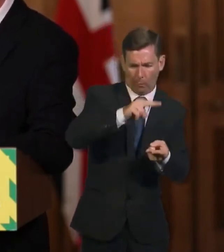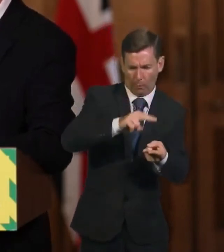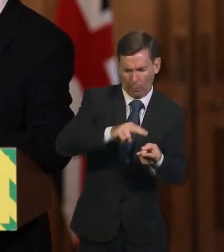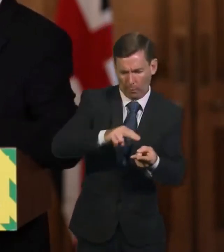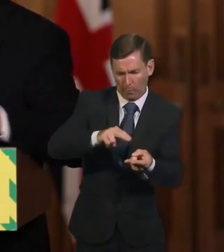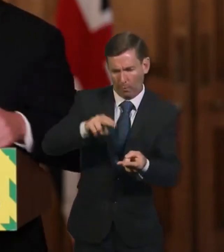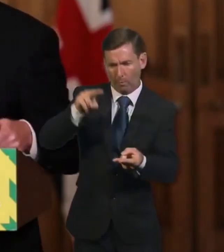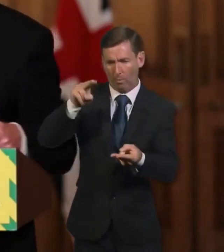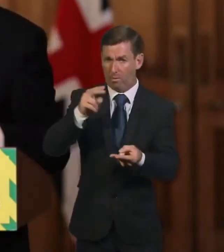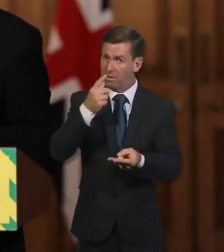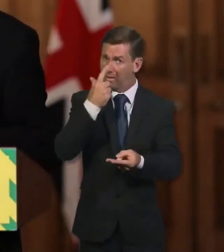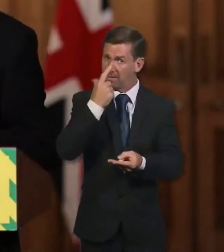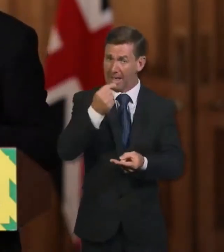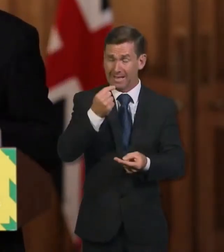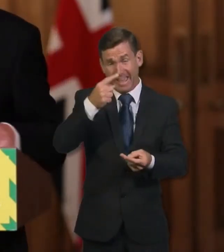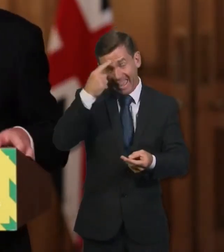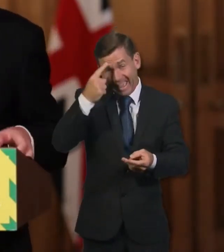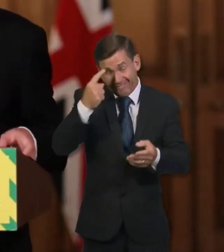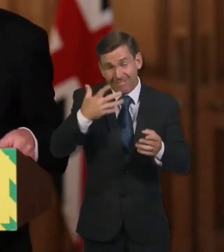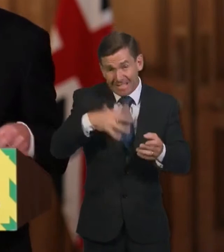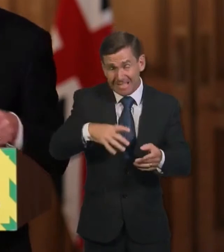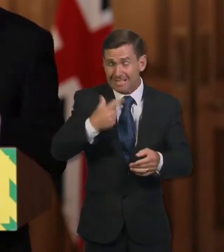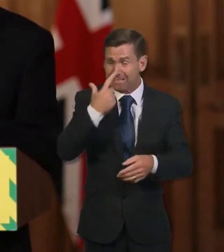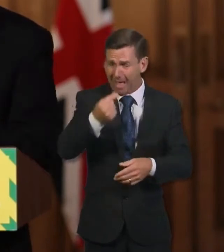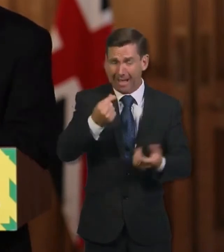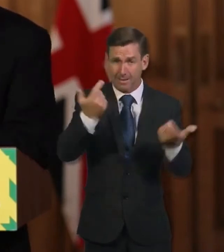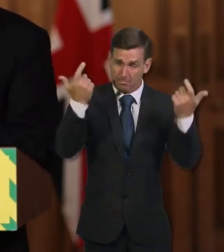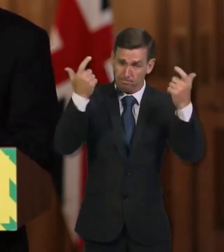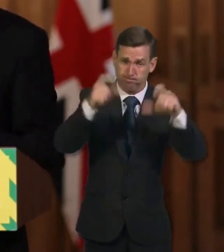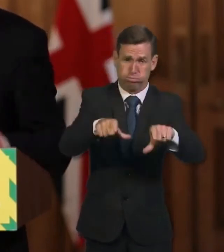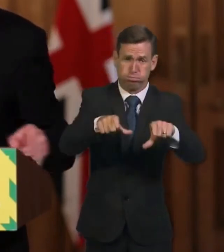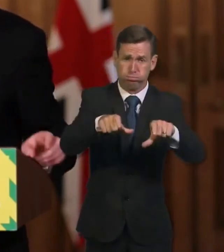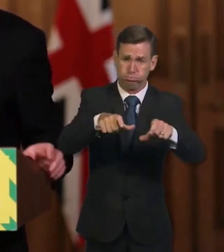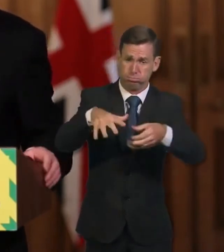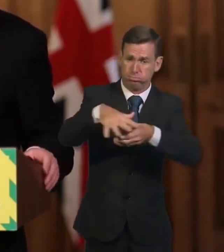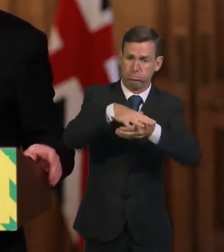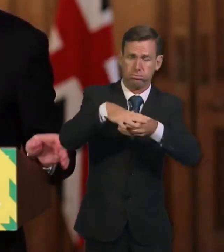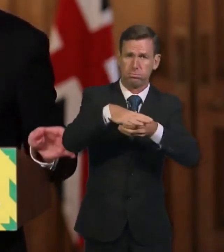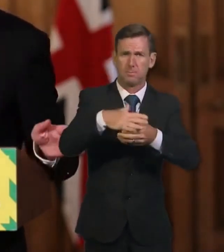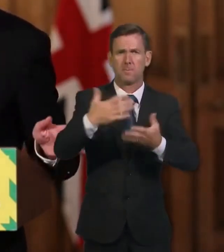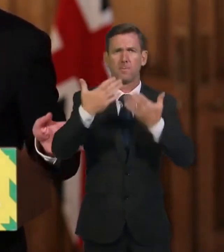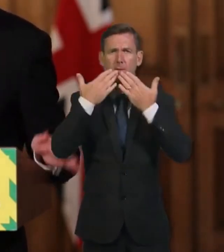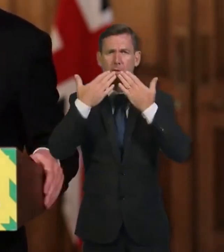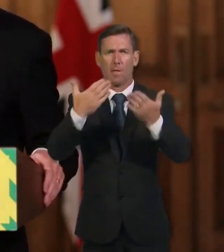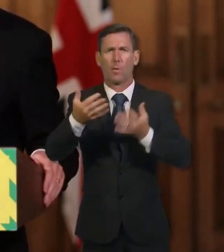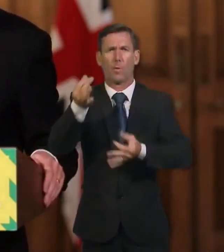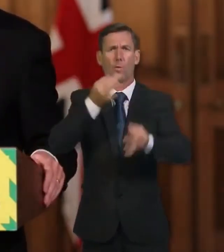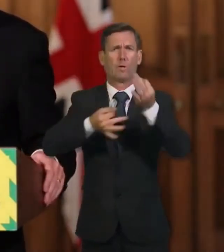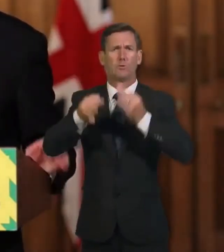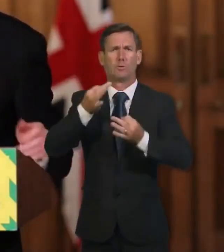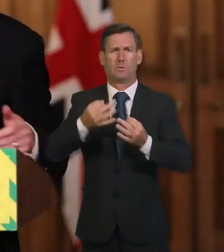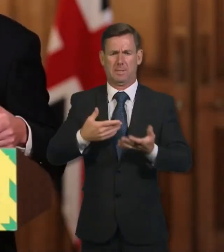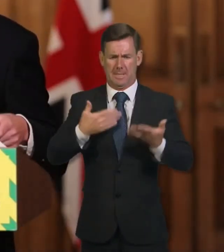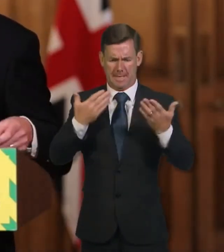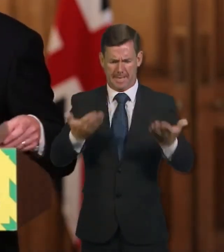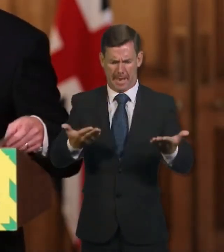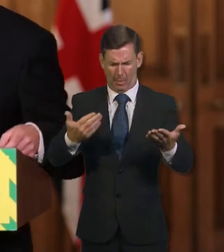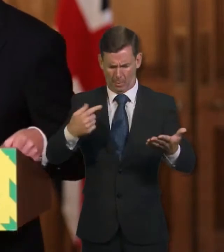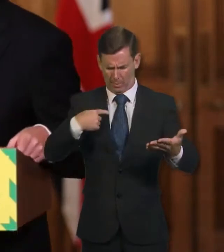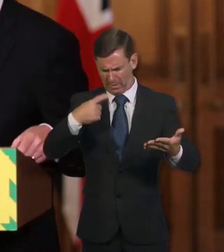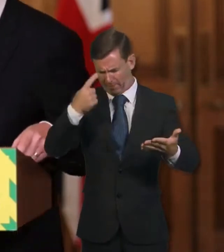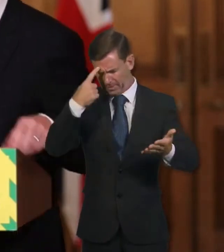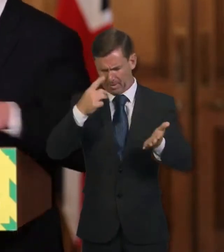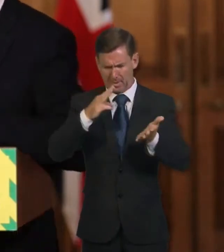necessary. So thanks very much for those questions. Now I think we're on to Mesa Hall for the Express.